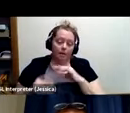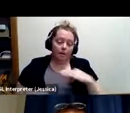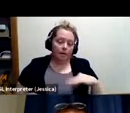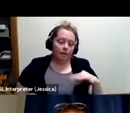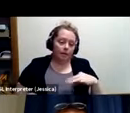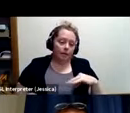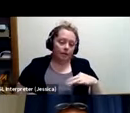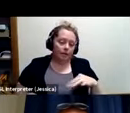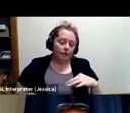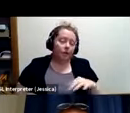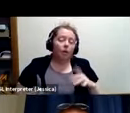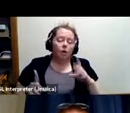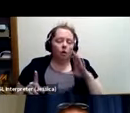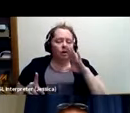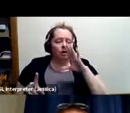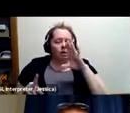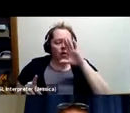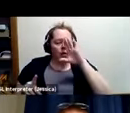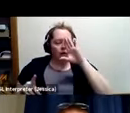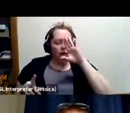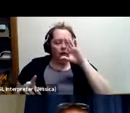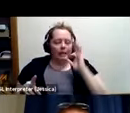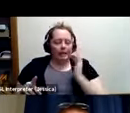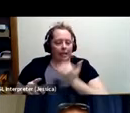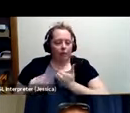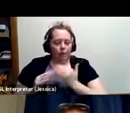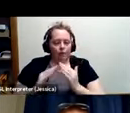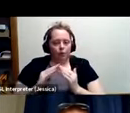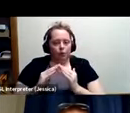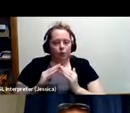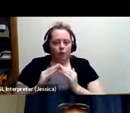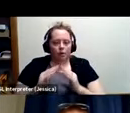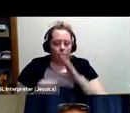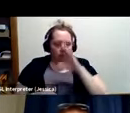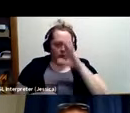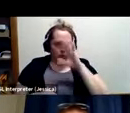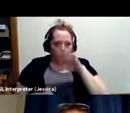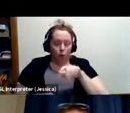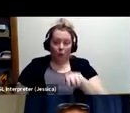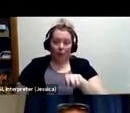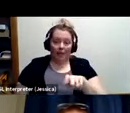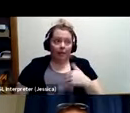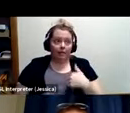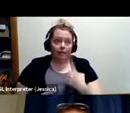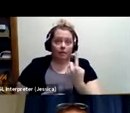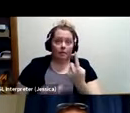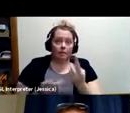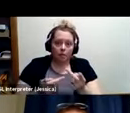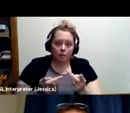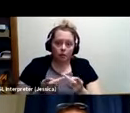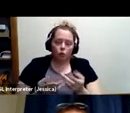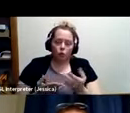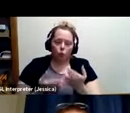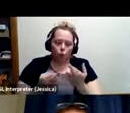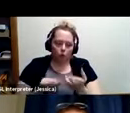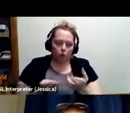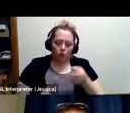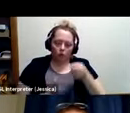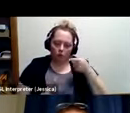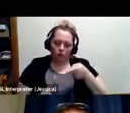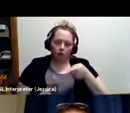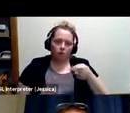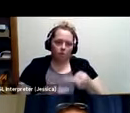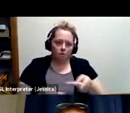like we see what's going on, and we need to be able to have a resource to send our people to when they need that. So we're hoping